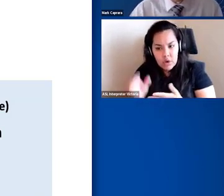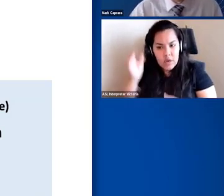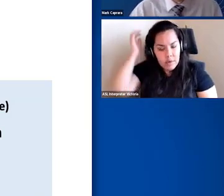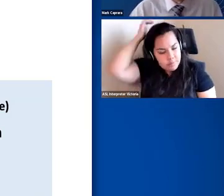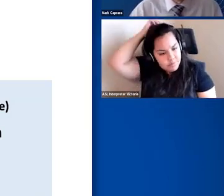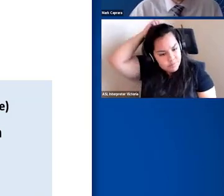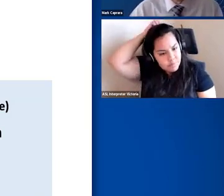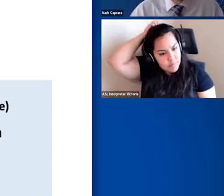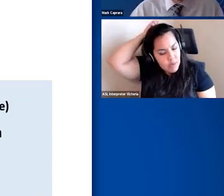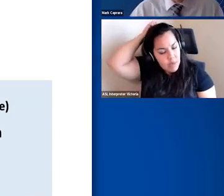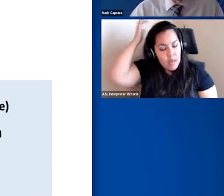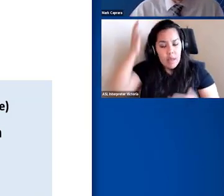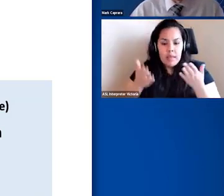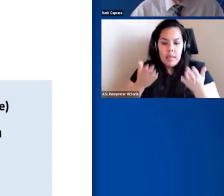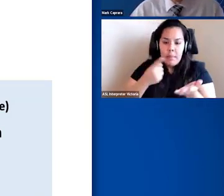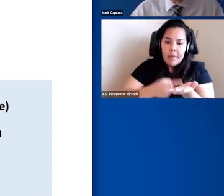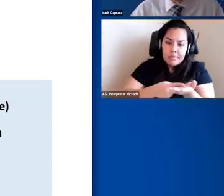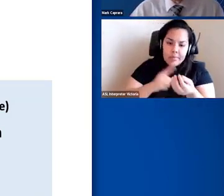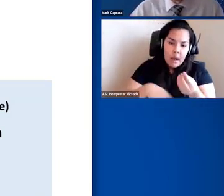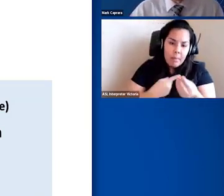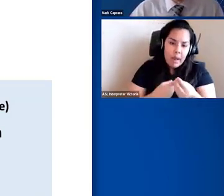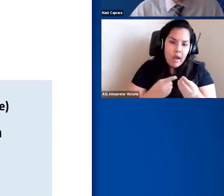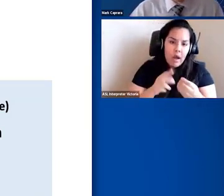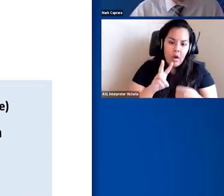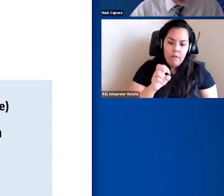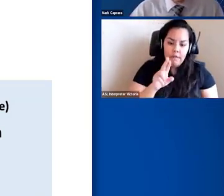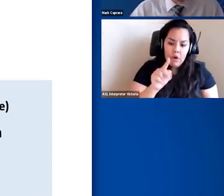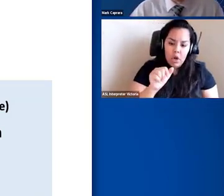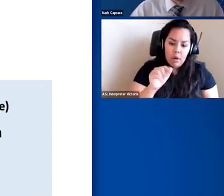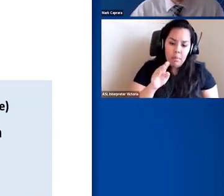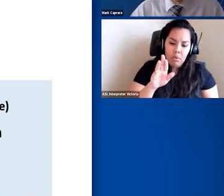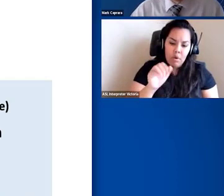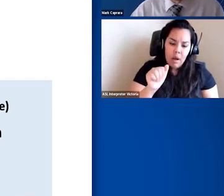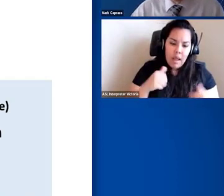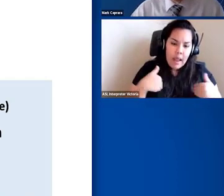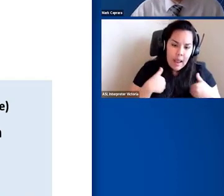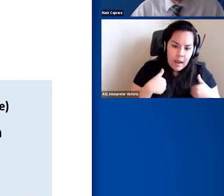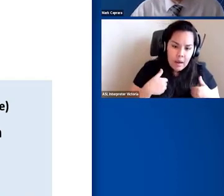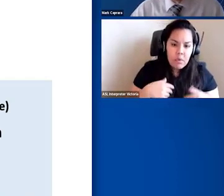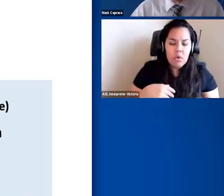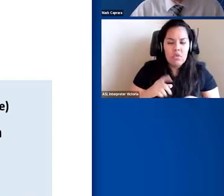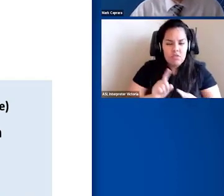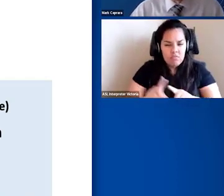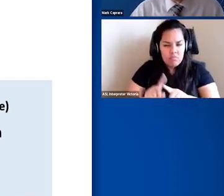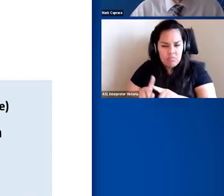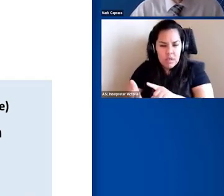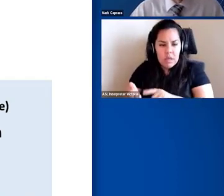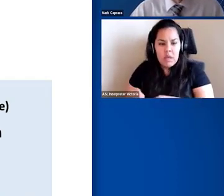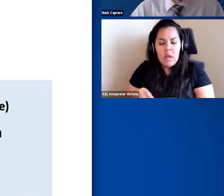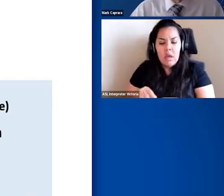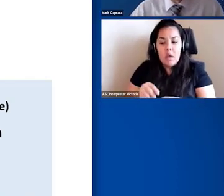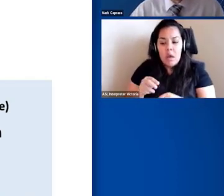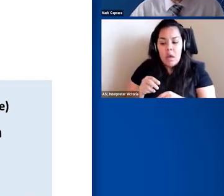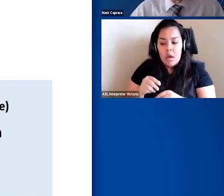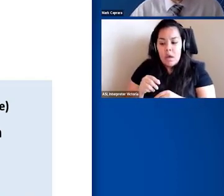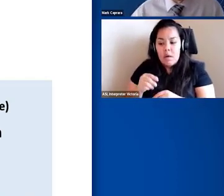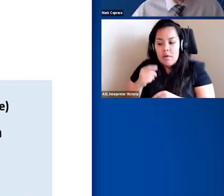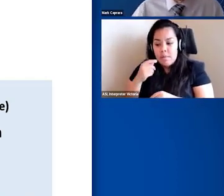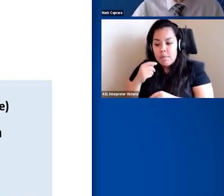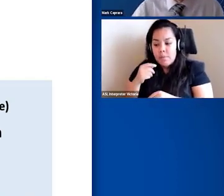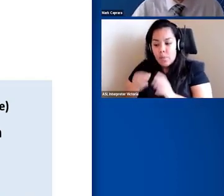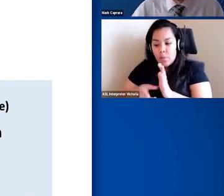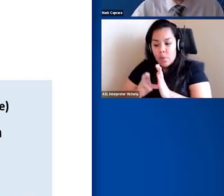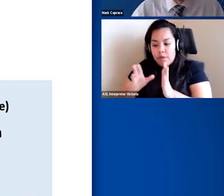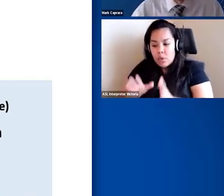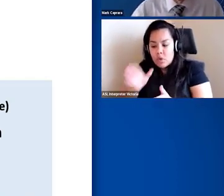and biohazards. As with existing score methods, reviewers will weigh these factors as they see fit